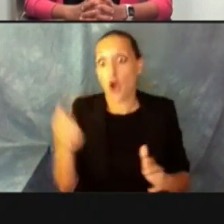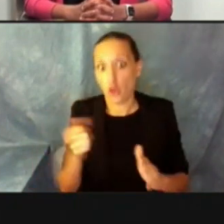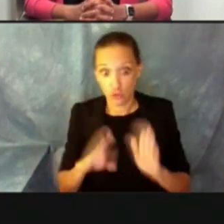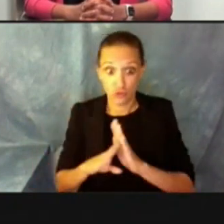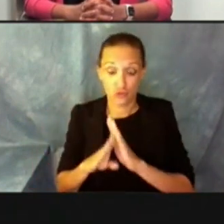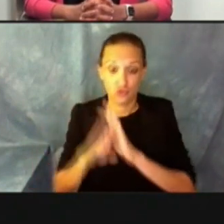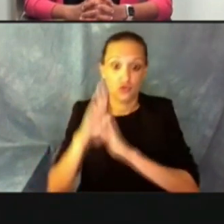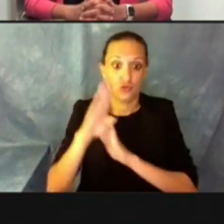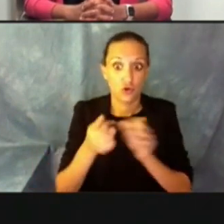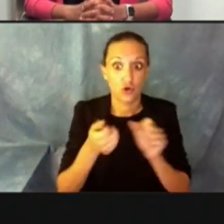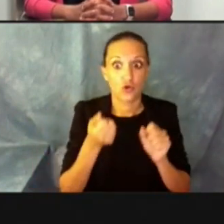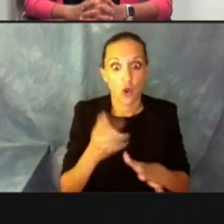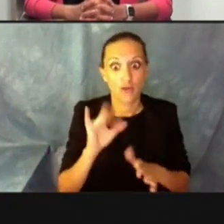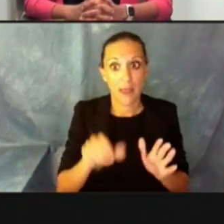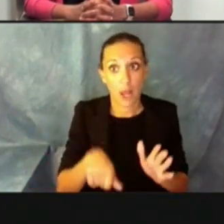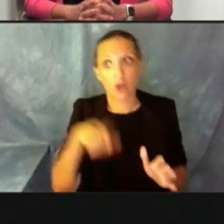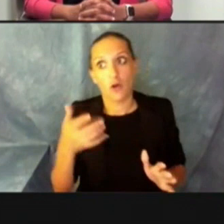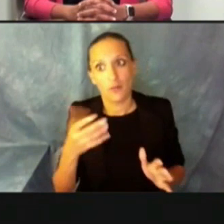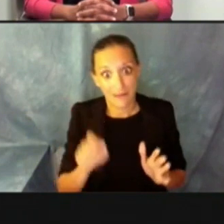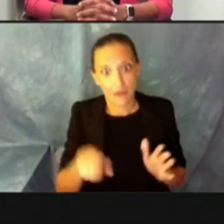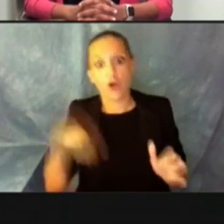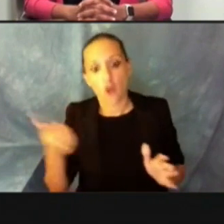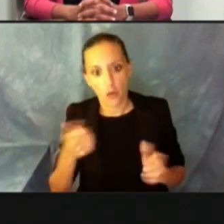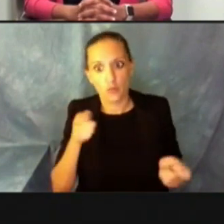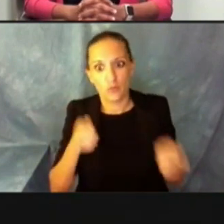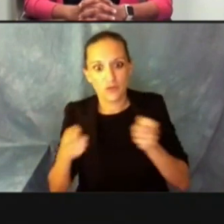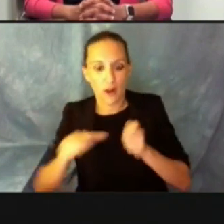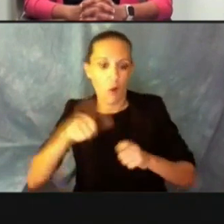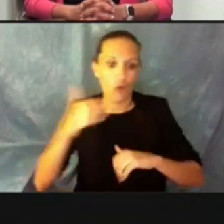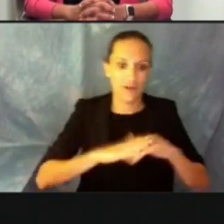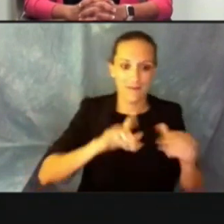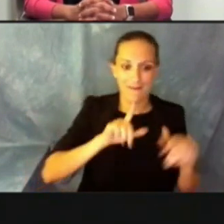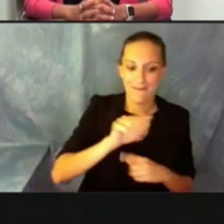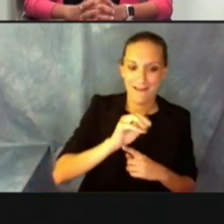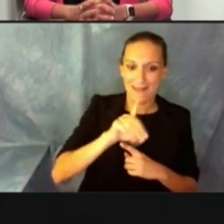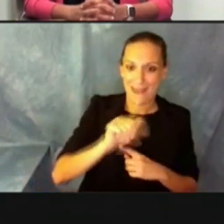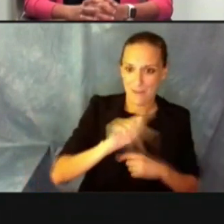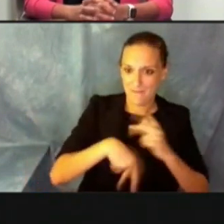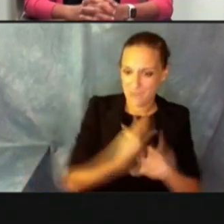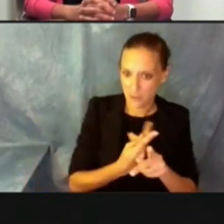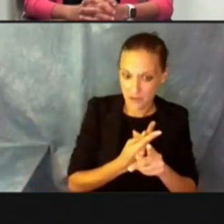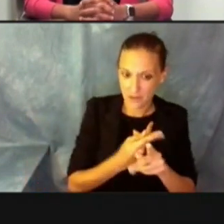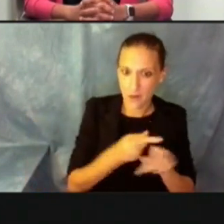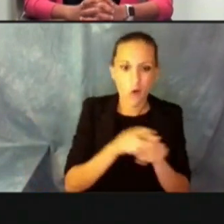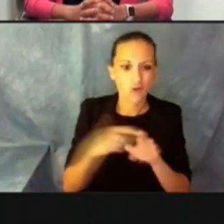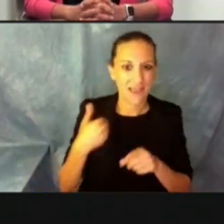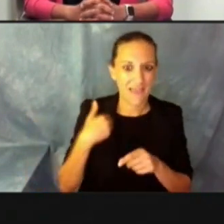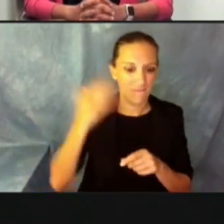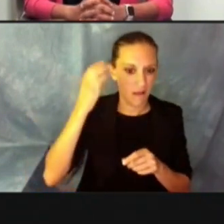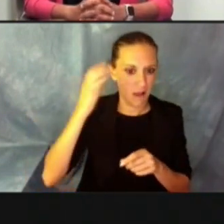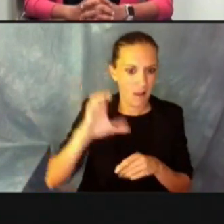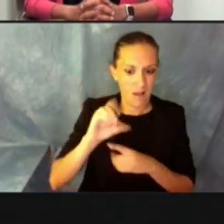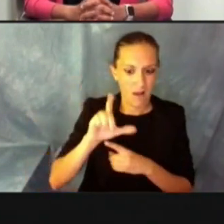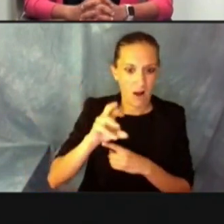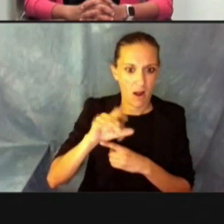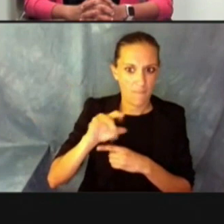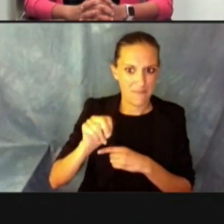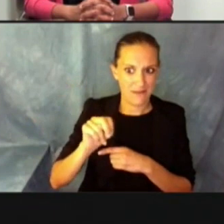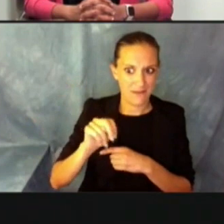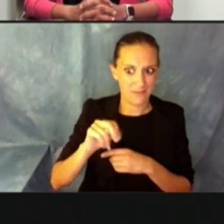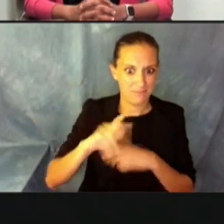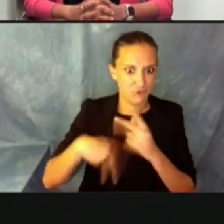by another mutation beside the Lambda variant? There's also a Colombian strain now active in Florida.